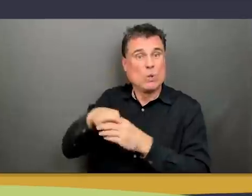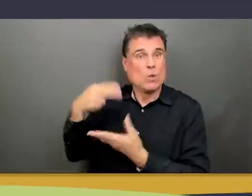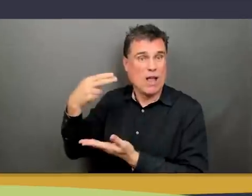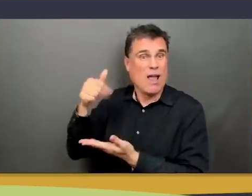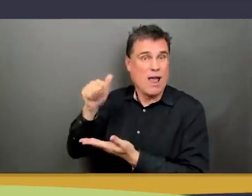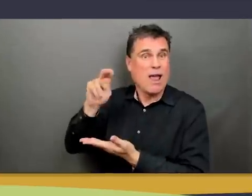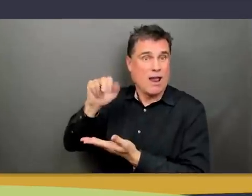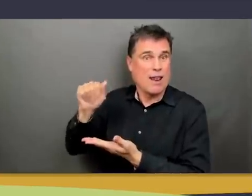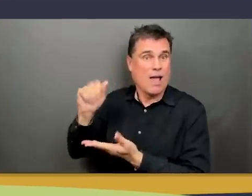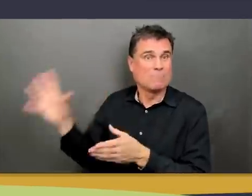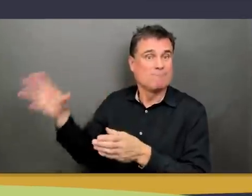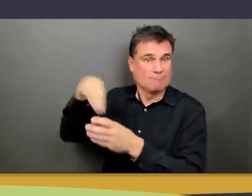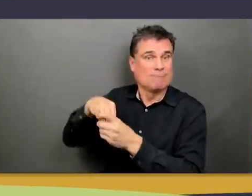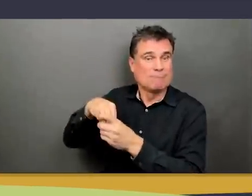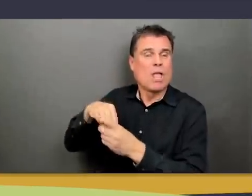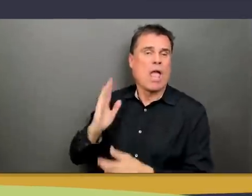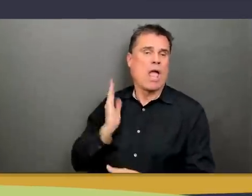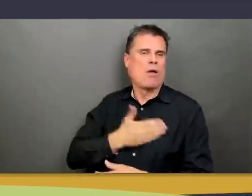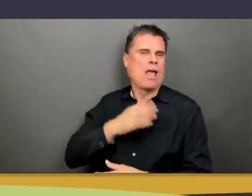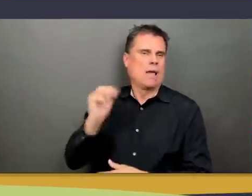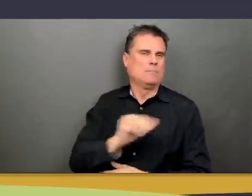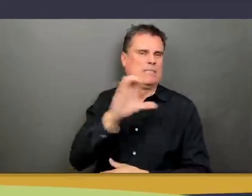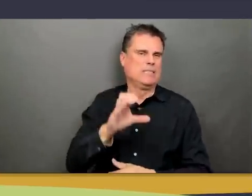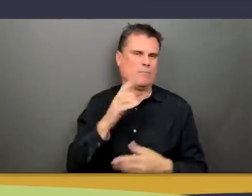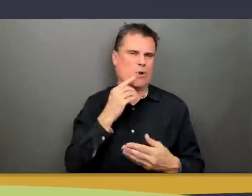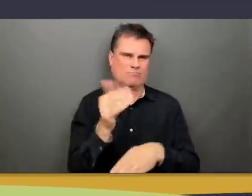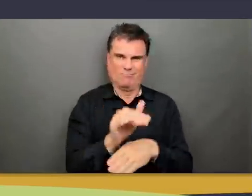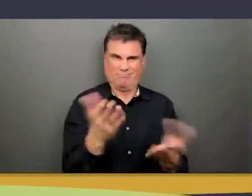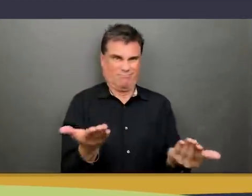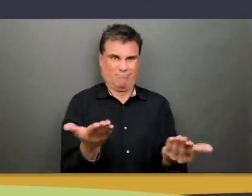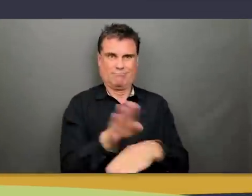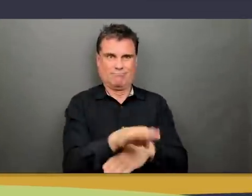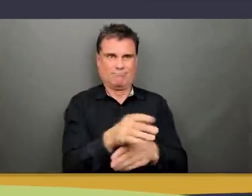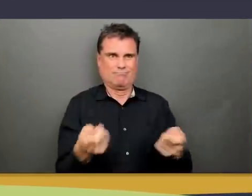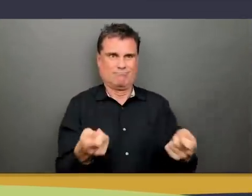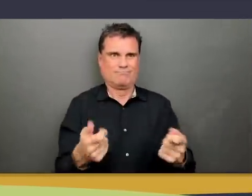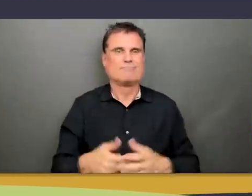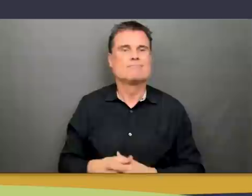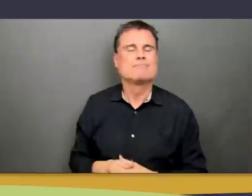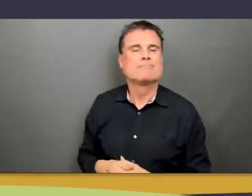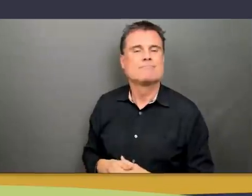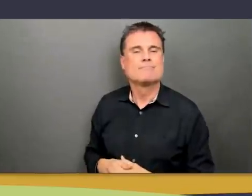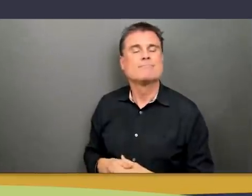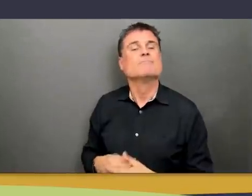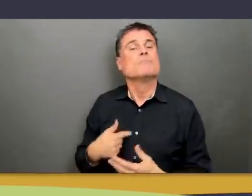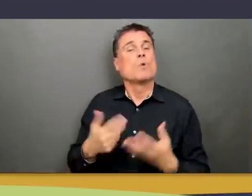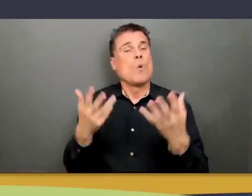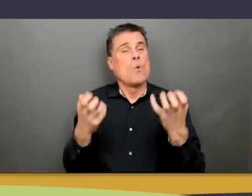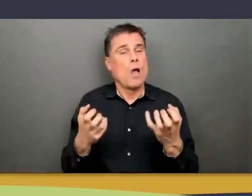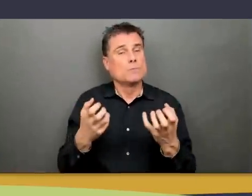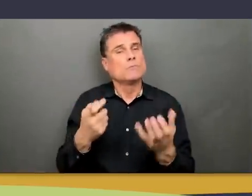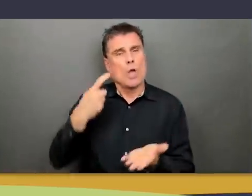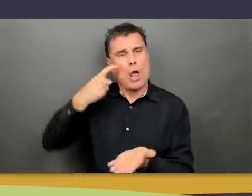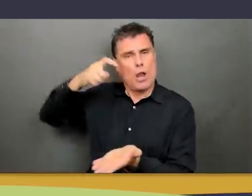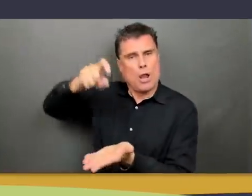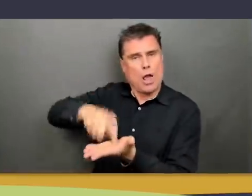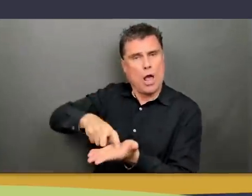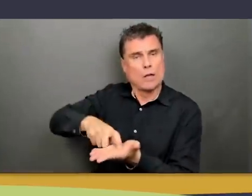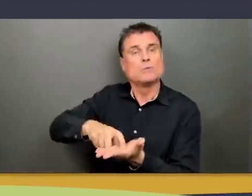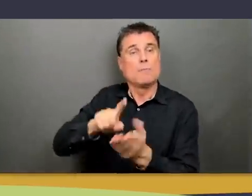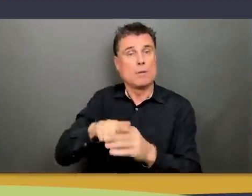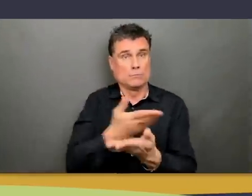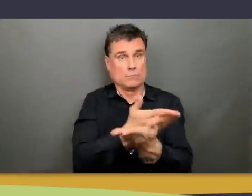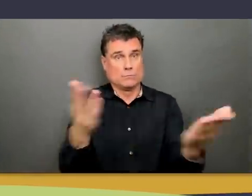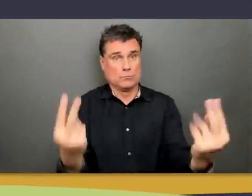evening. I would like to acknowledge former awards nominees and members of our Resilience BC network. Thank you